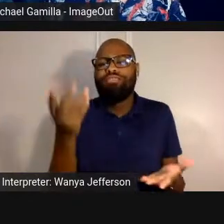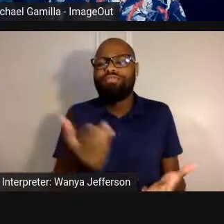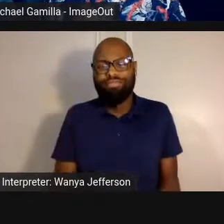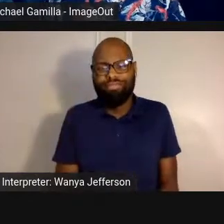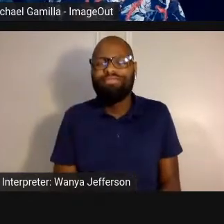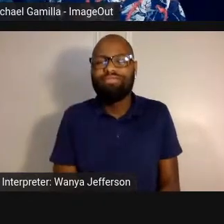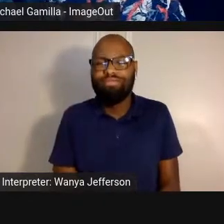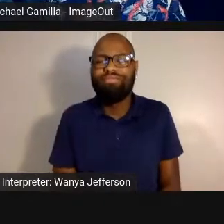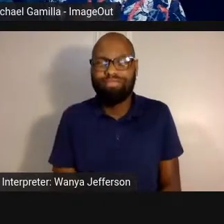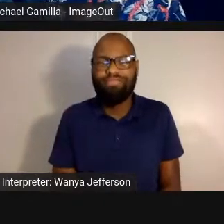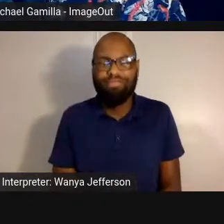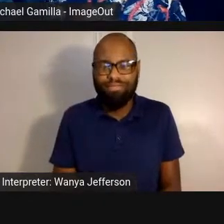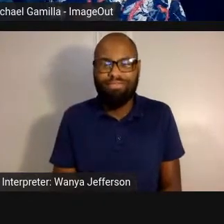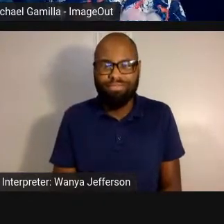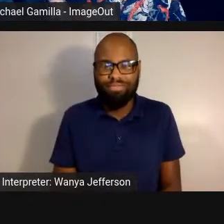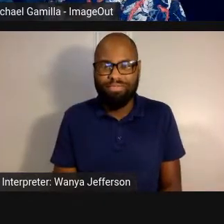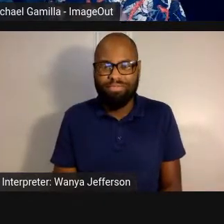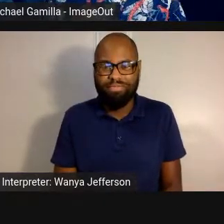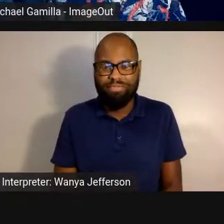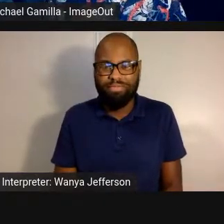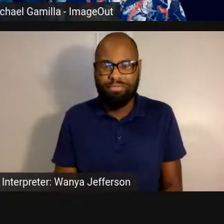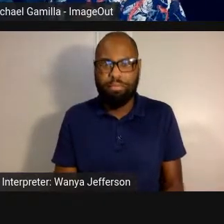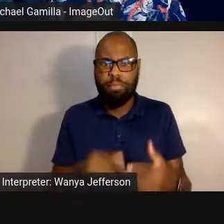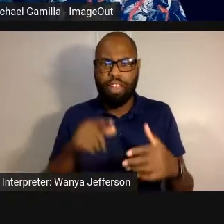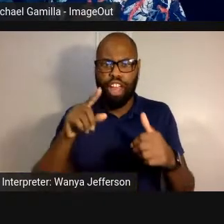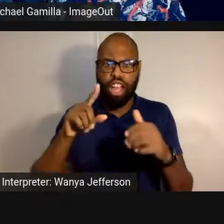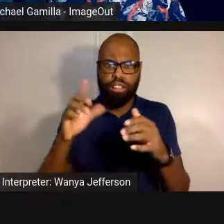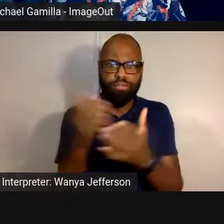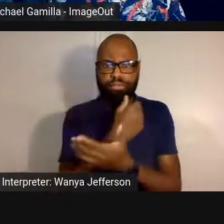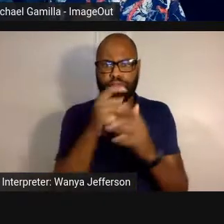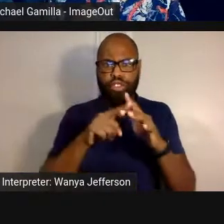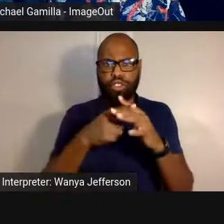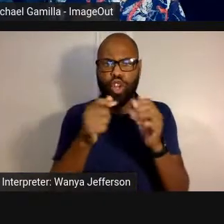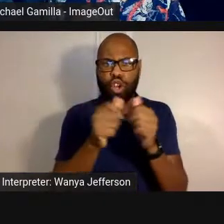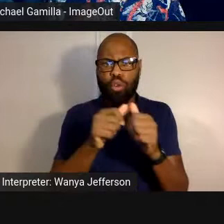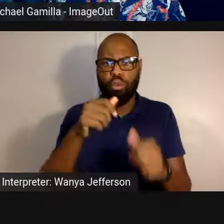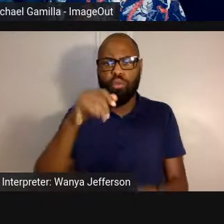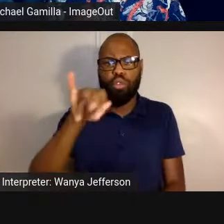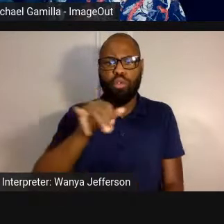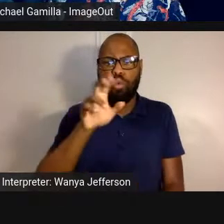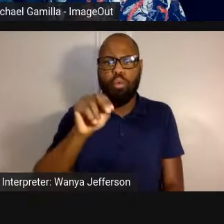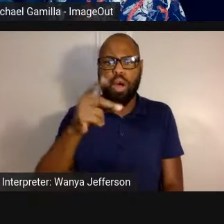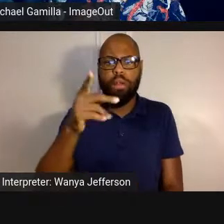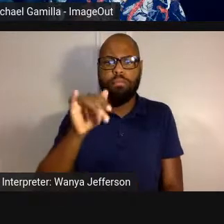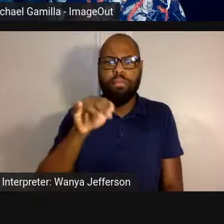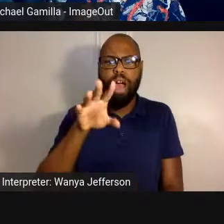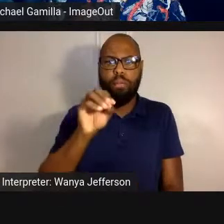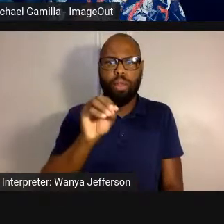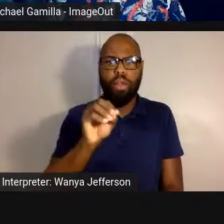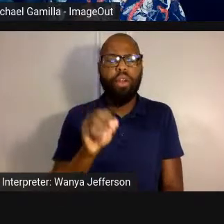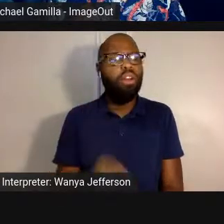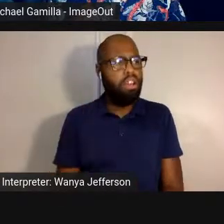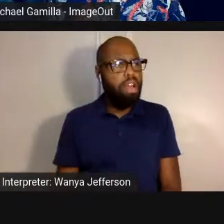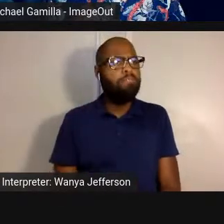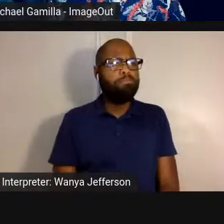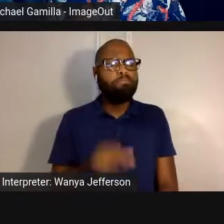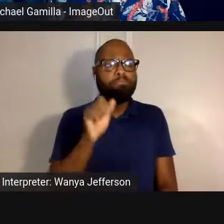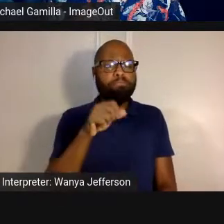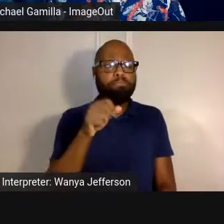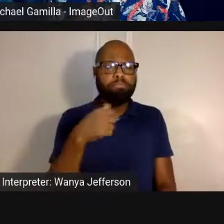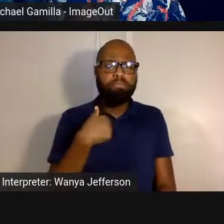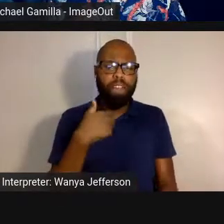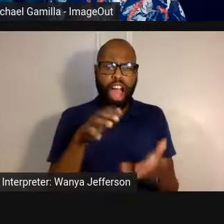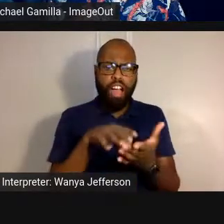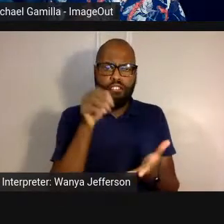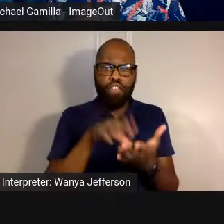from being part of this movie? So let's start with Juan Pablo this time. Yeah. I learned with this film